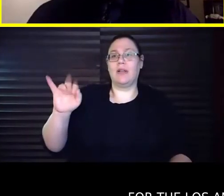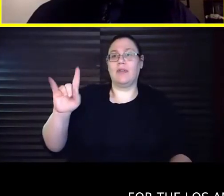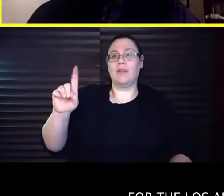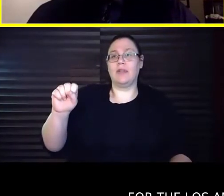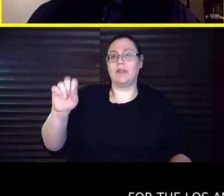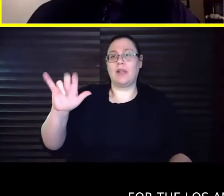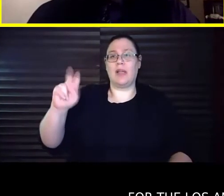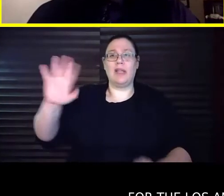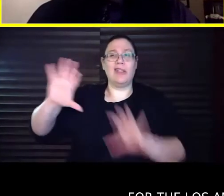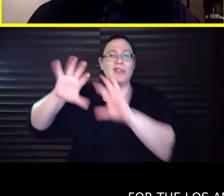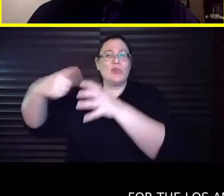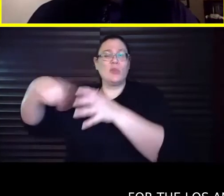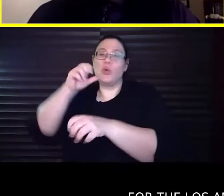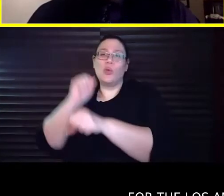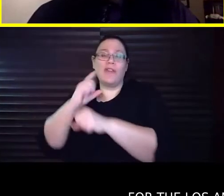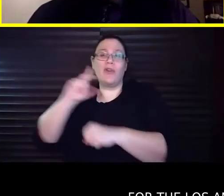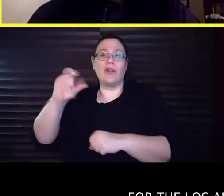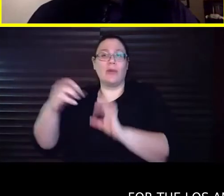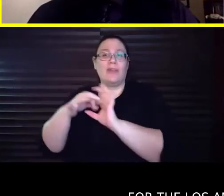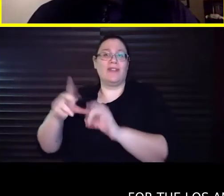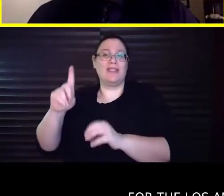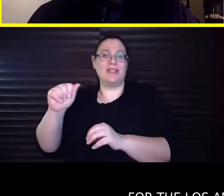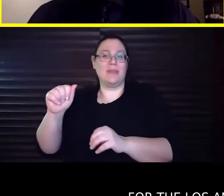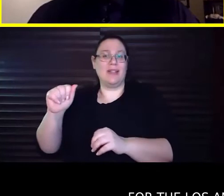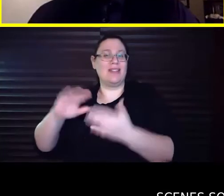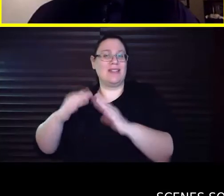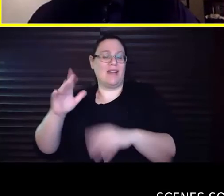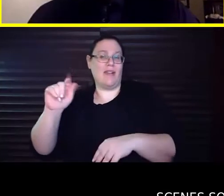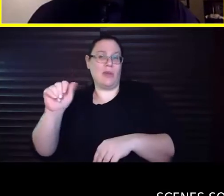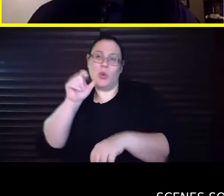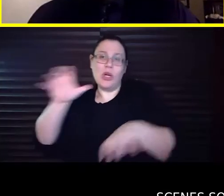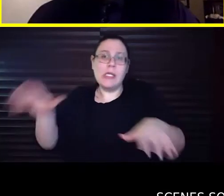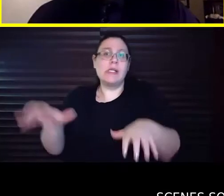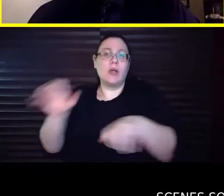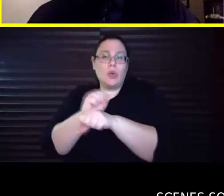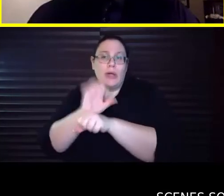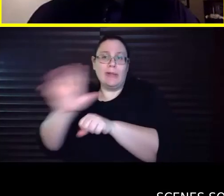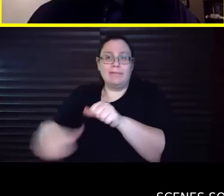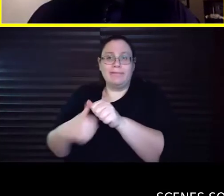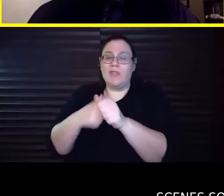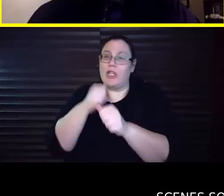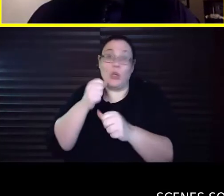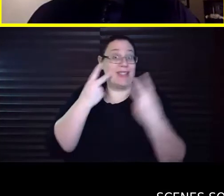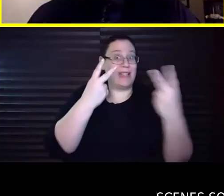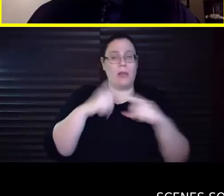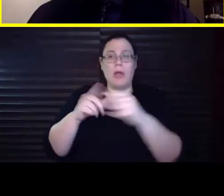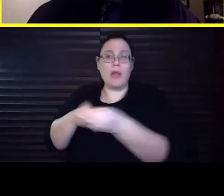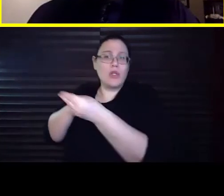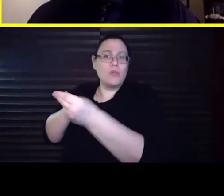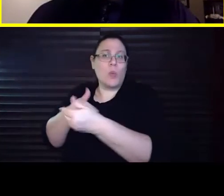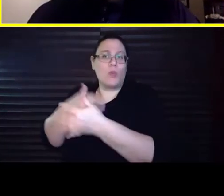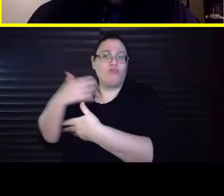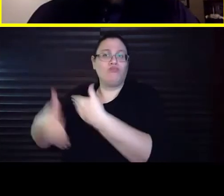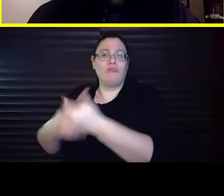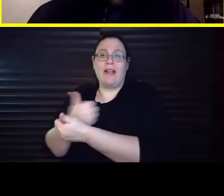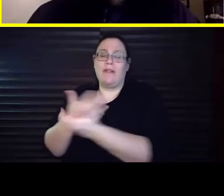Department on Disability for the City of Los Angeles, who are making this work behind the scenes so smoothly and brilliantly.